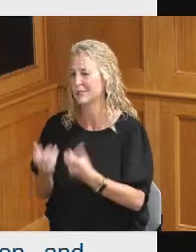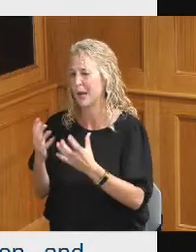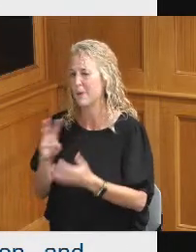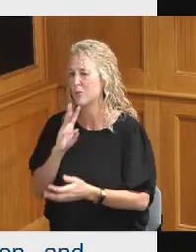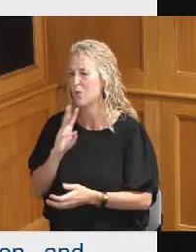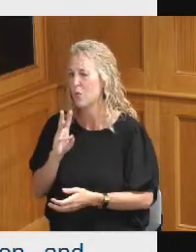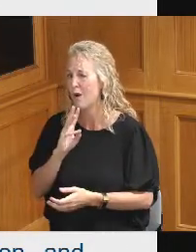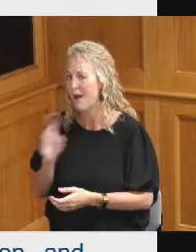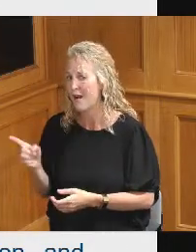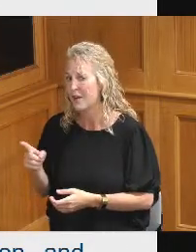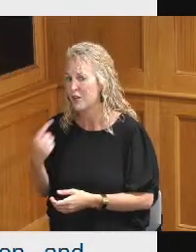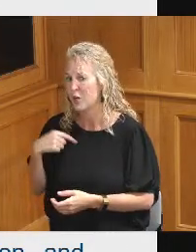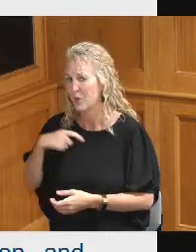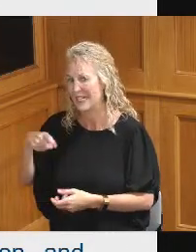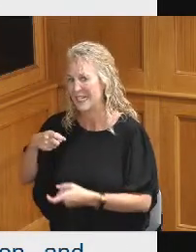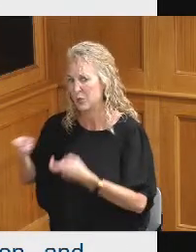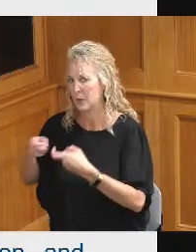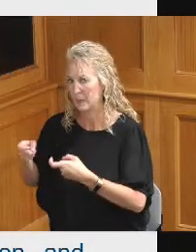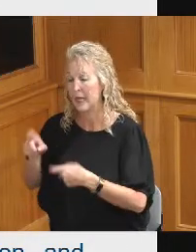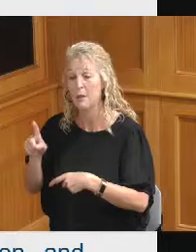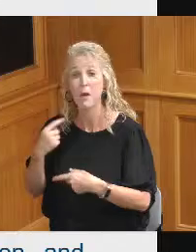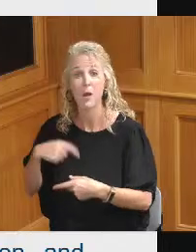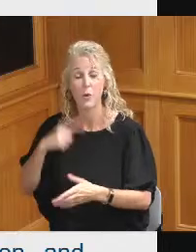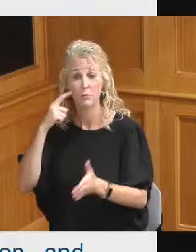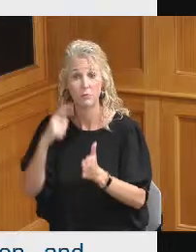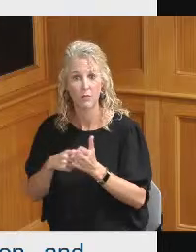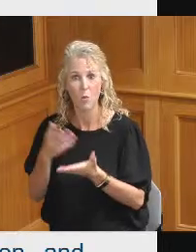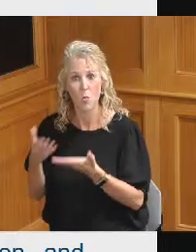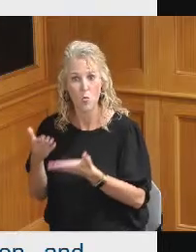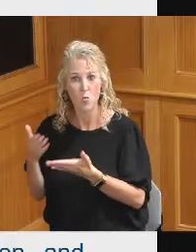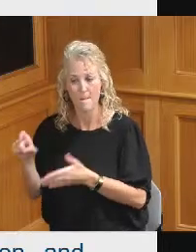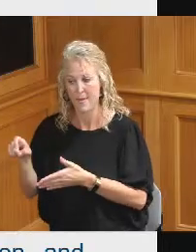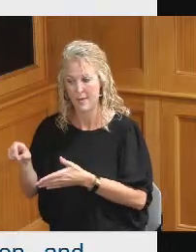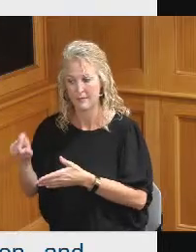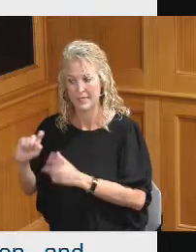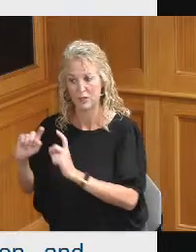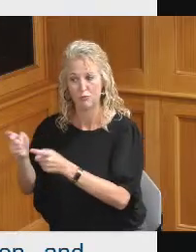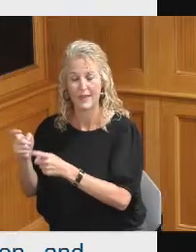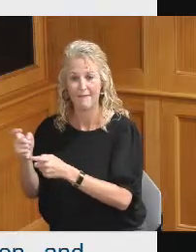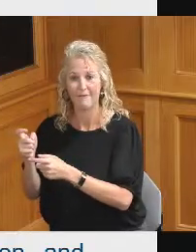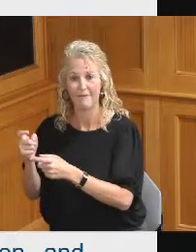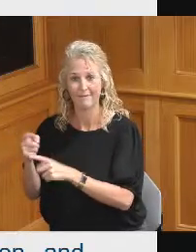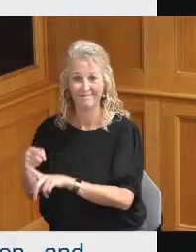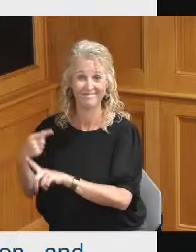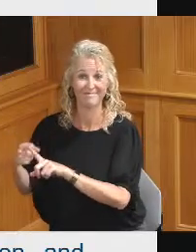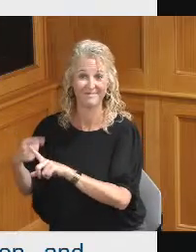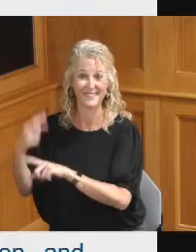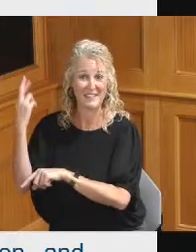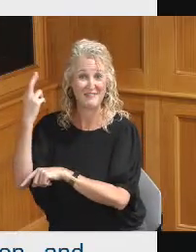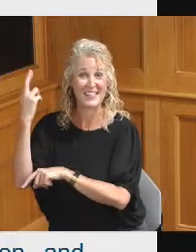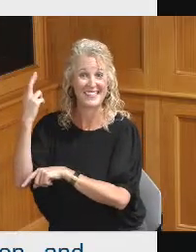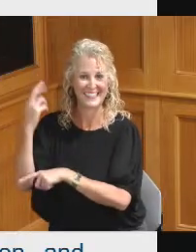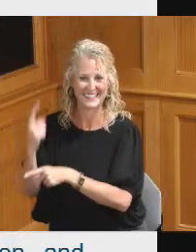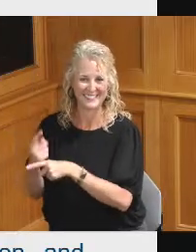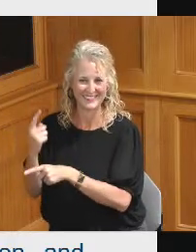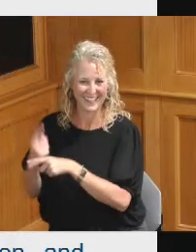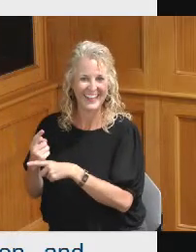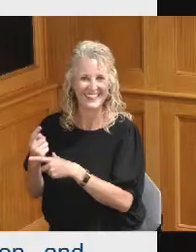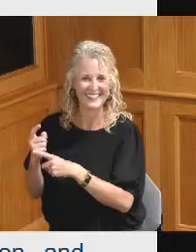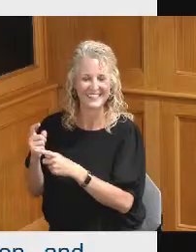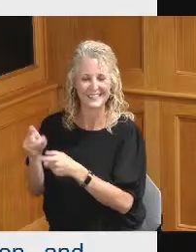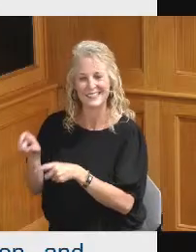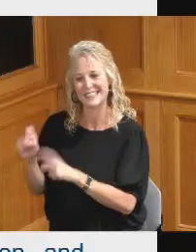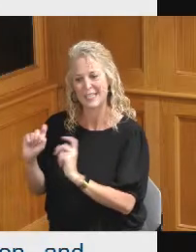in a lot of cases, we need to manage, but we recognize that we might need to give them a reason other than helping themselves and their neighbors out with